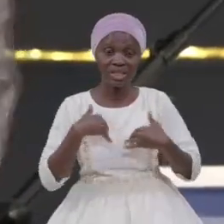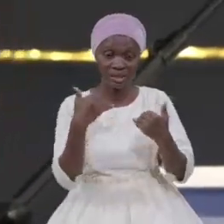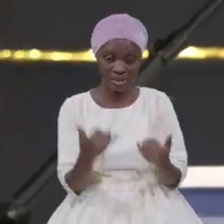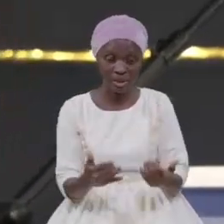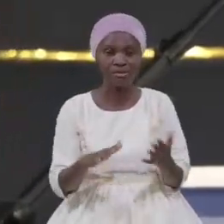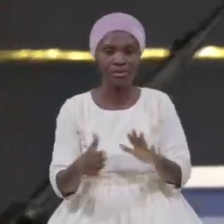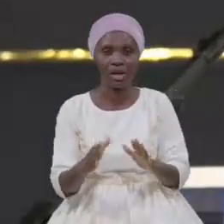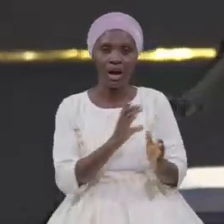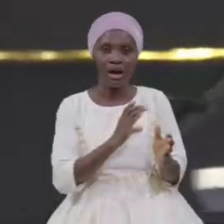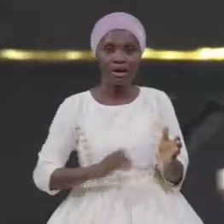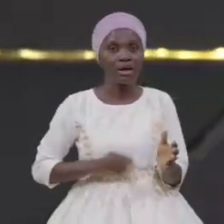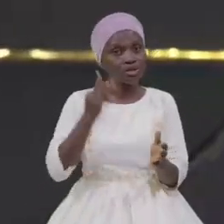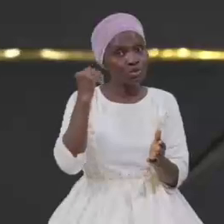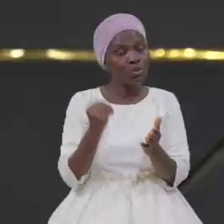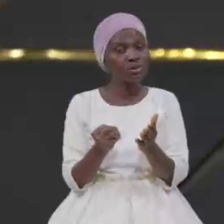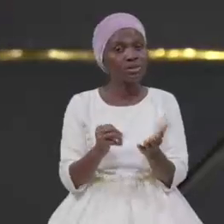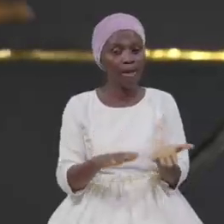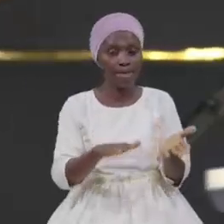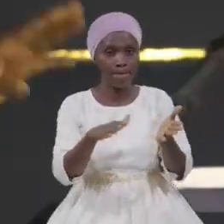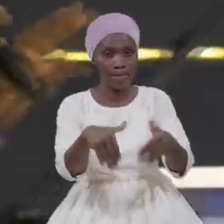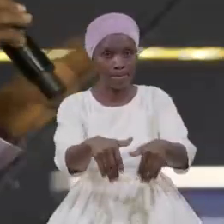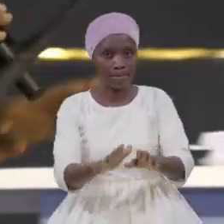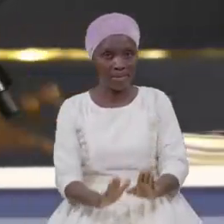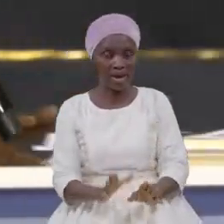and Christ rose again. And when